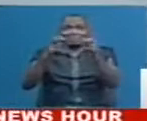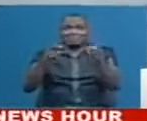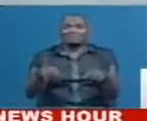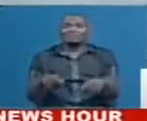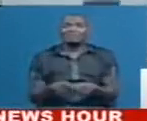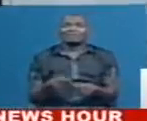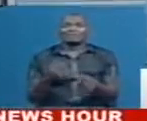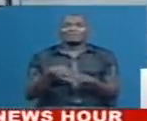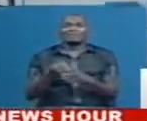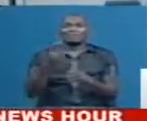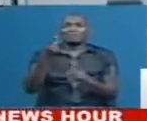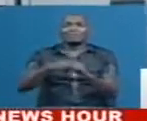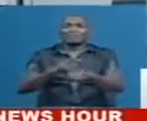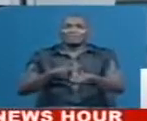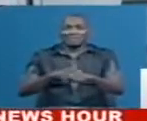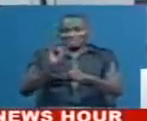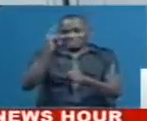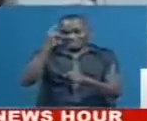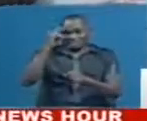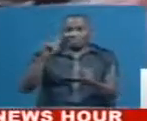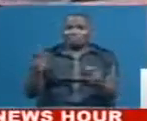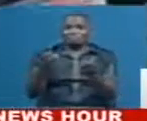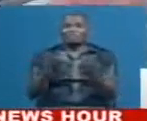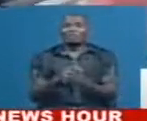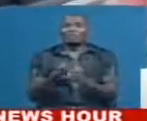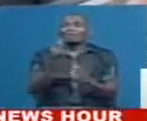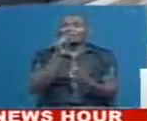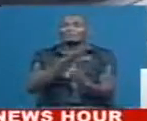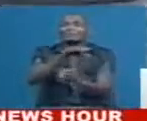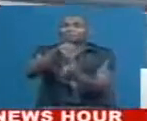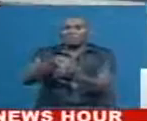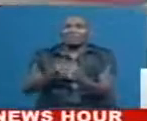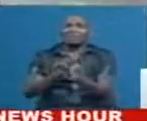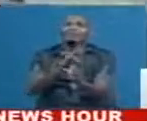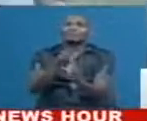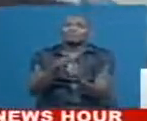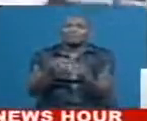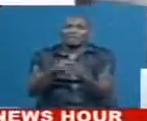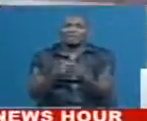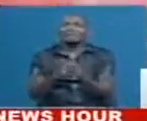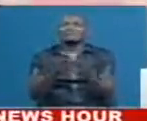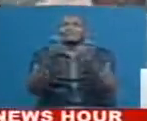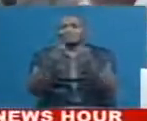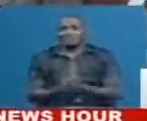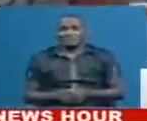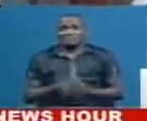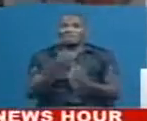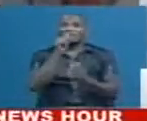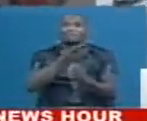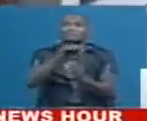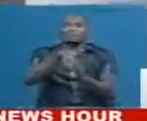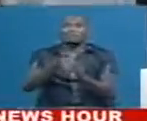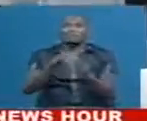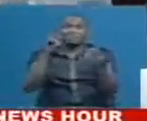is within 30 days, the government wants to bring the private sector to participate in this space. The private sector